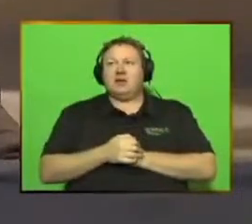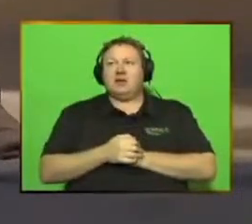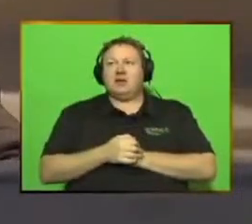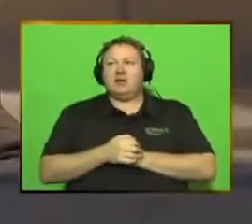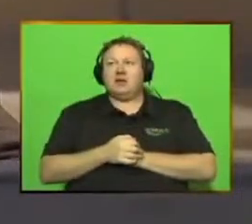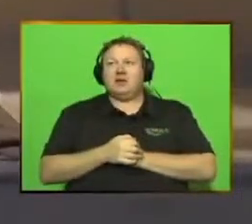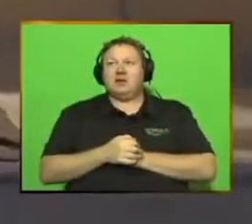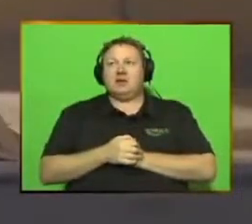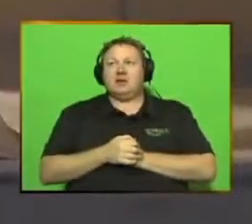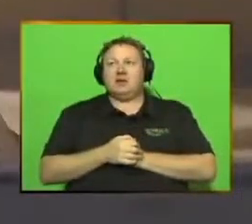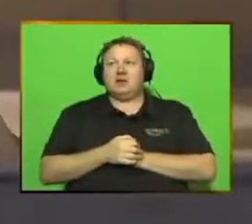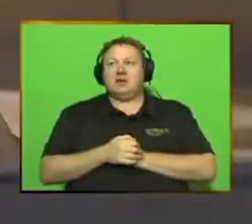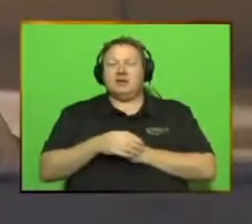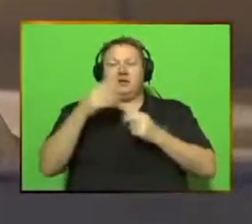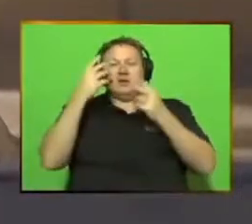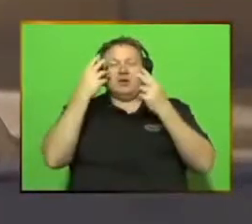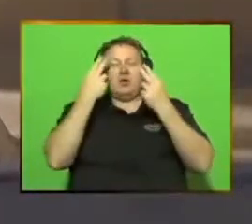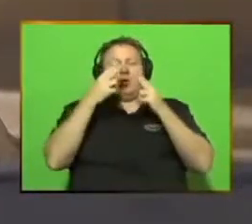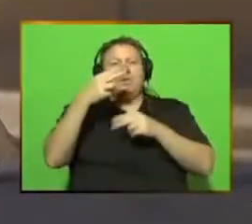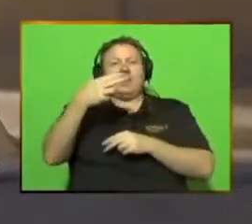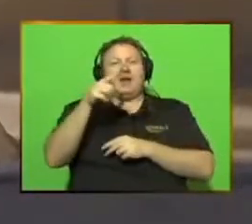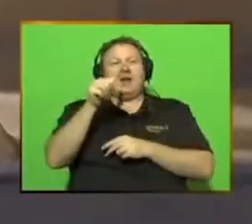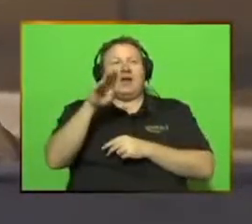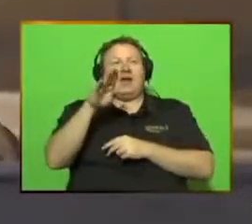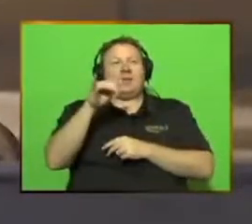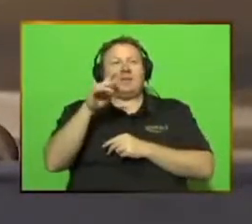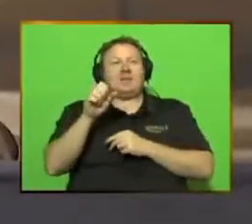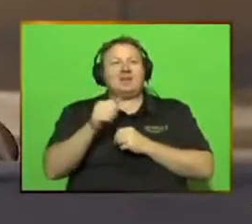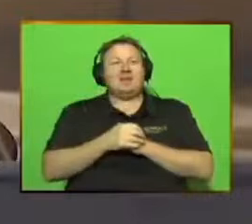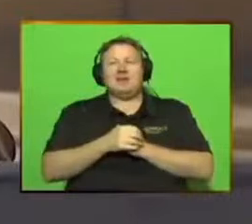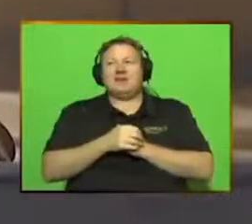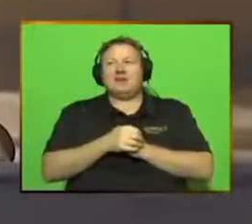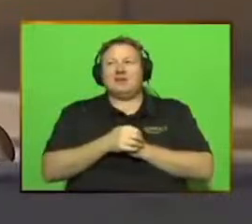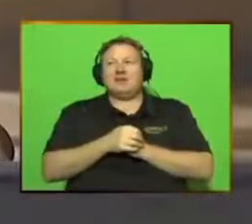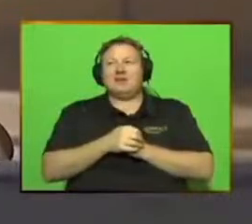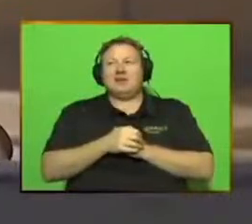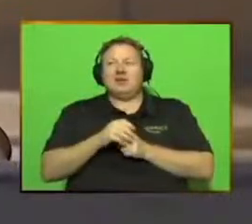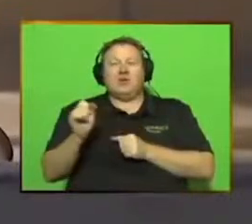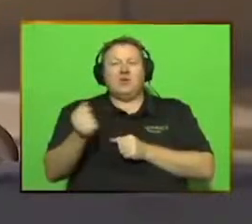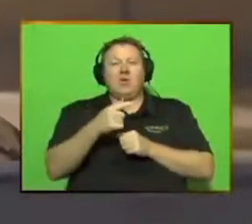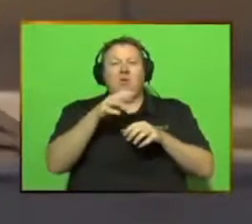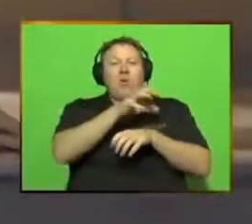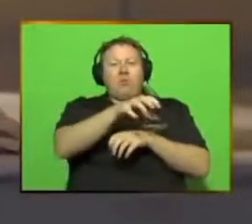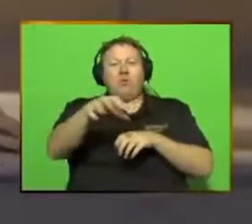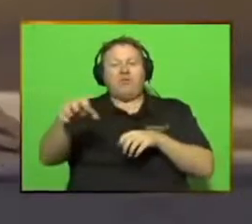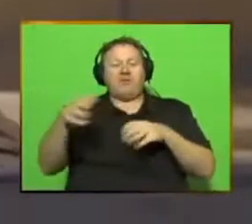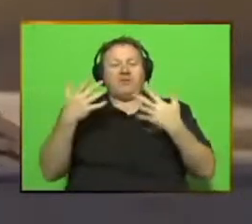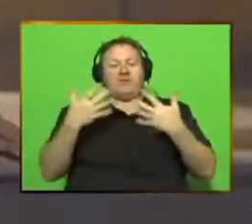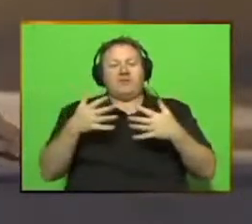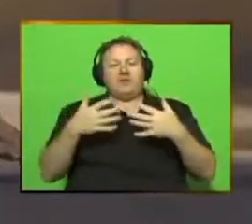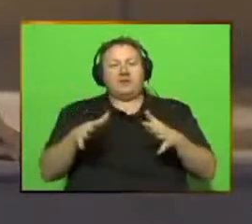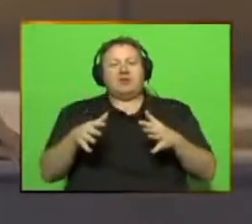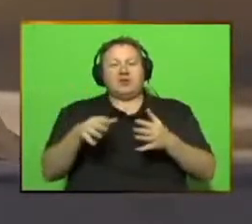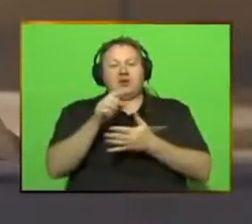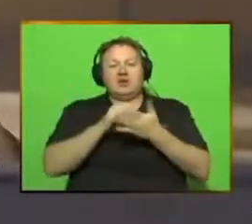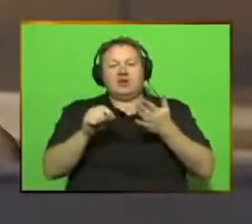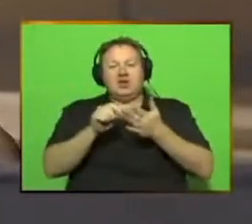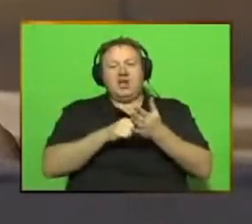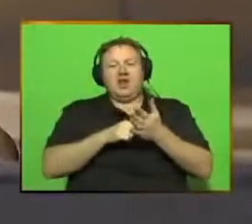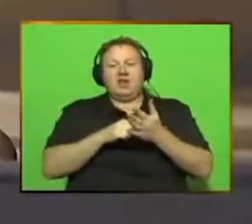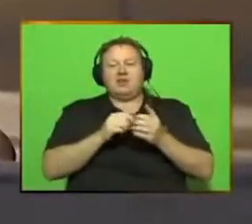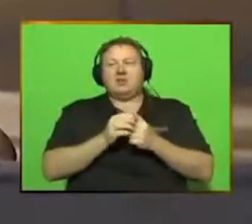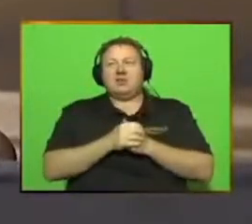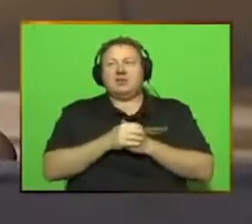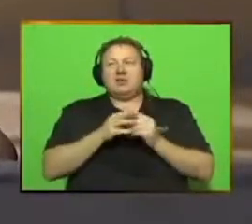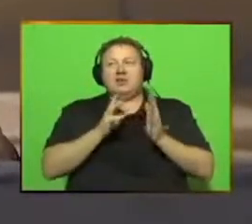Well, Honorable Hlabisa, I would have loved to do so, but No, for all the Buthelezi. provinces that have already undertaken their elections,